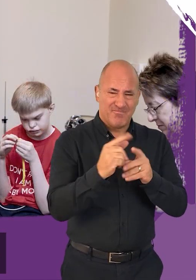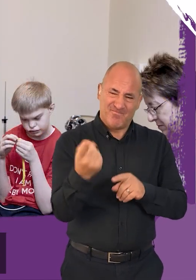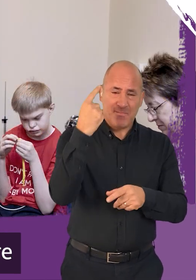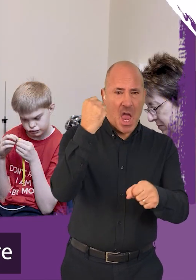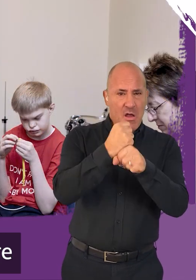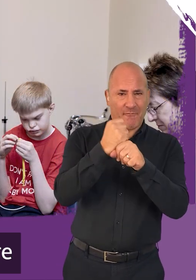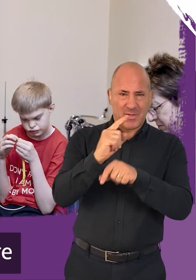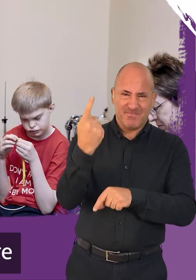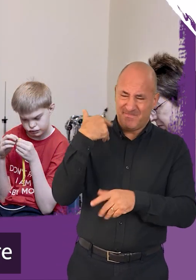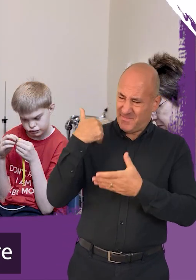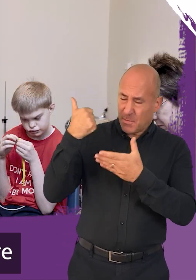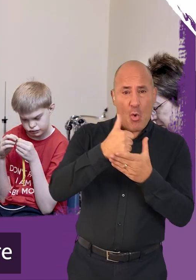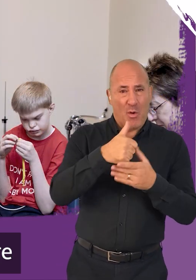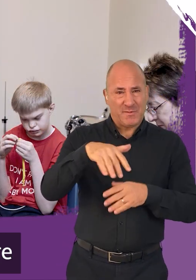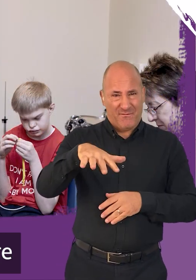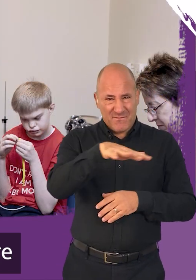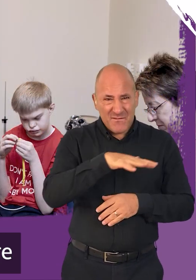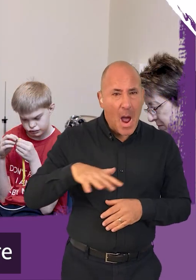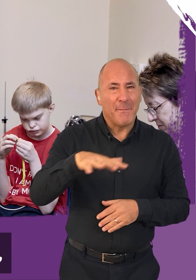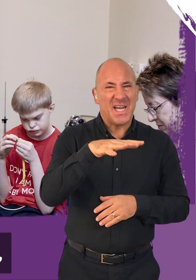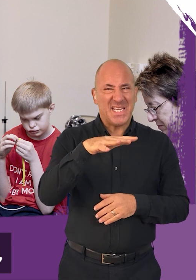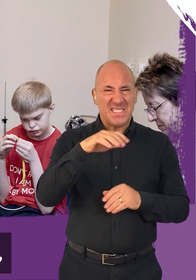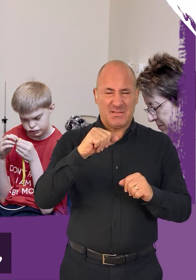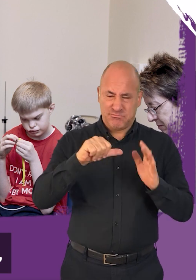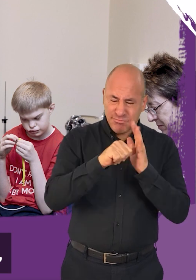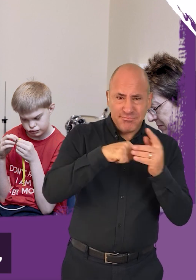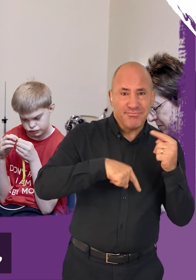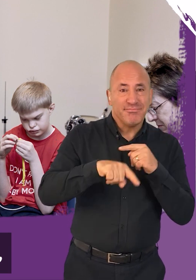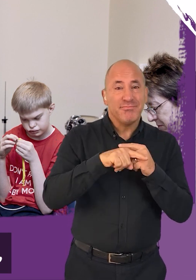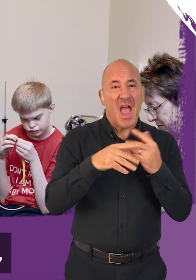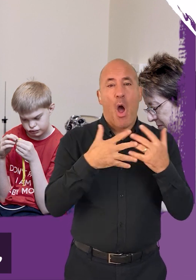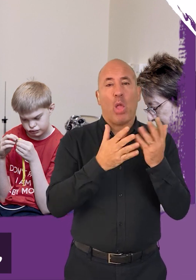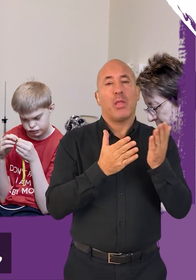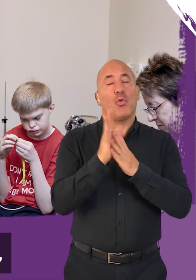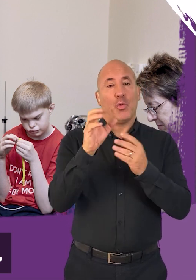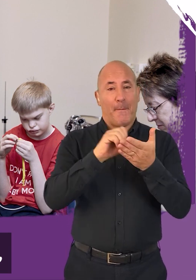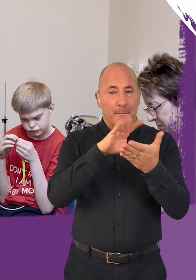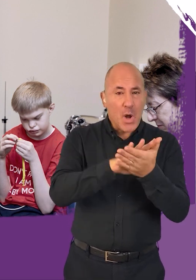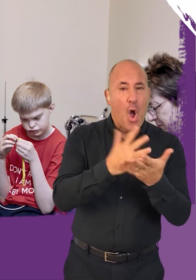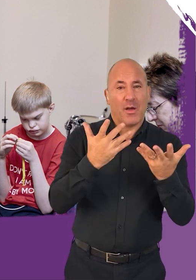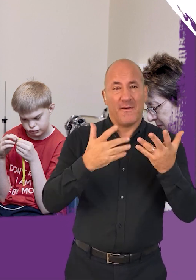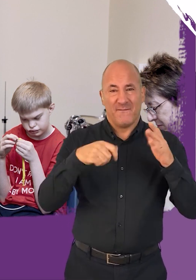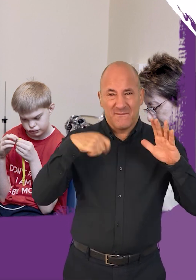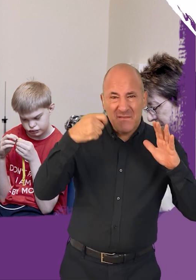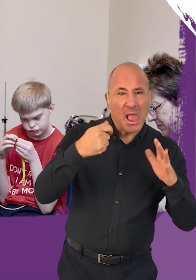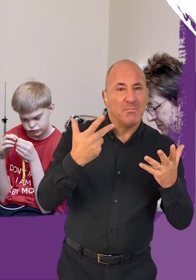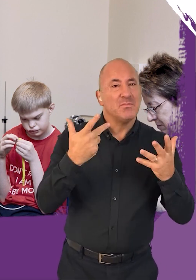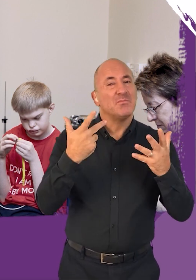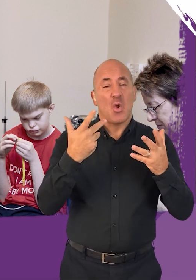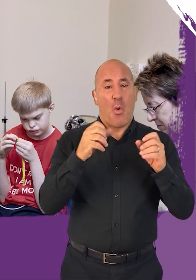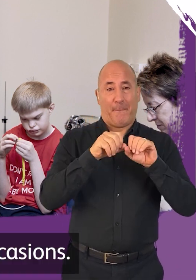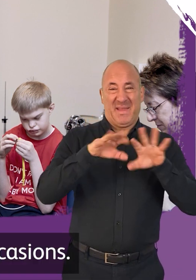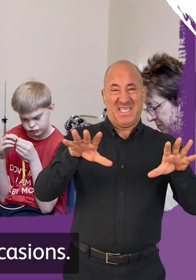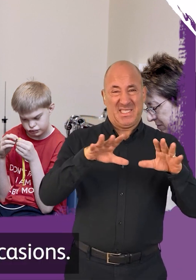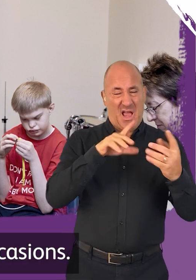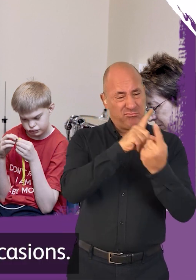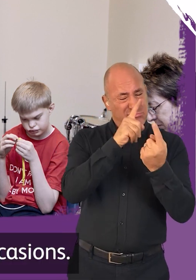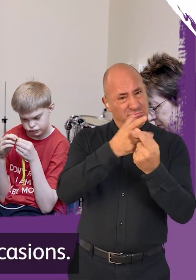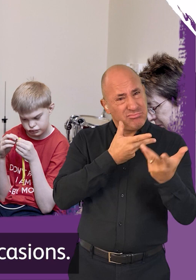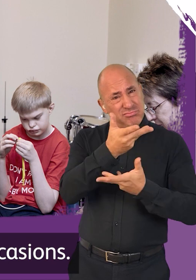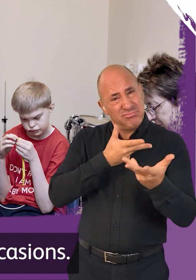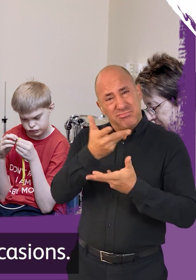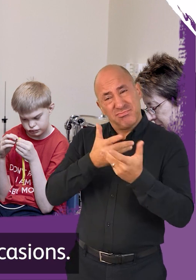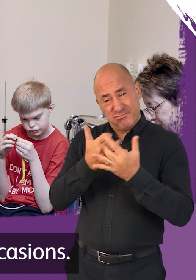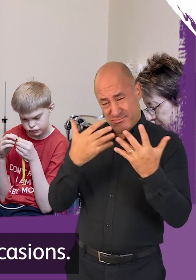campaign, calling for the government to do more to support families in their situation through blogs, films and speaking